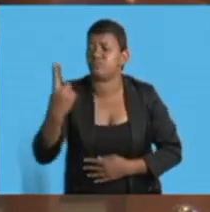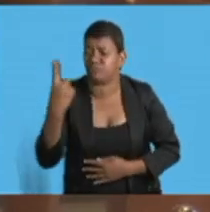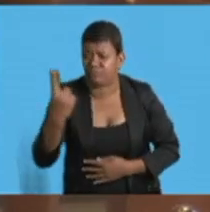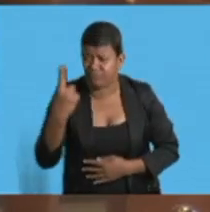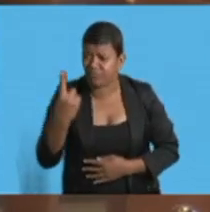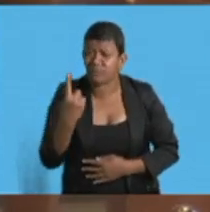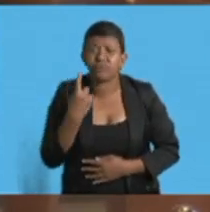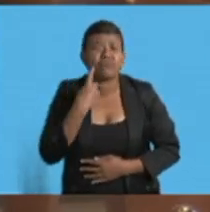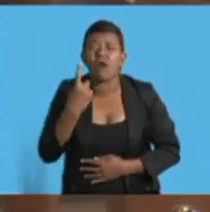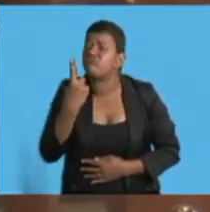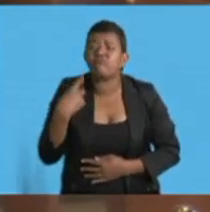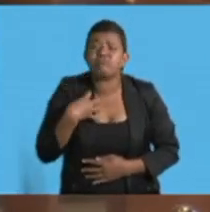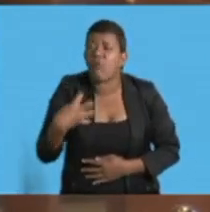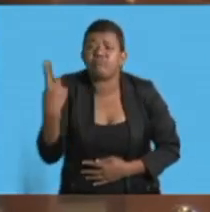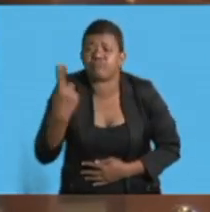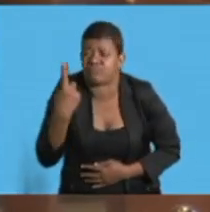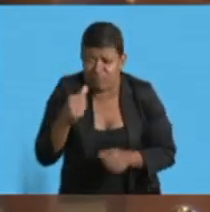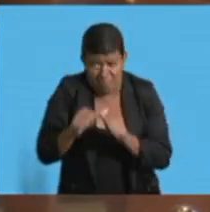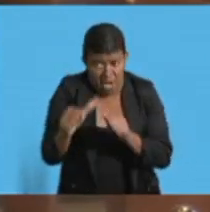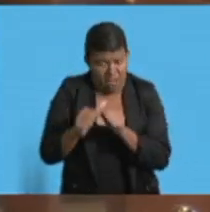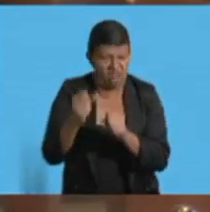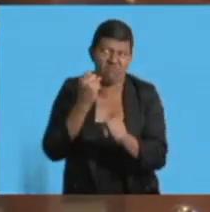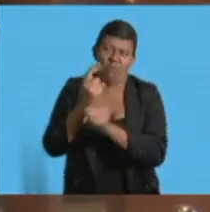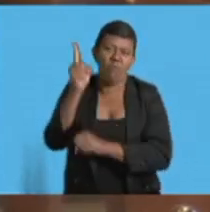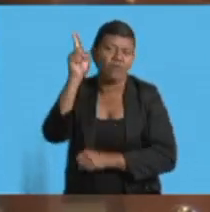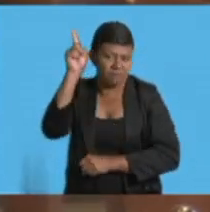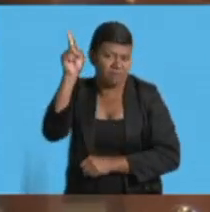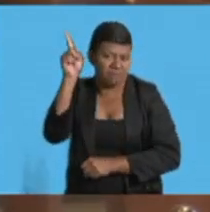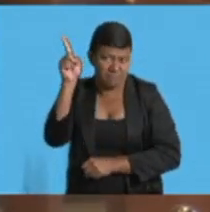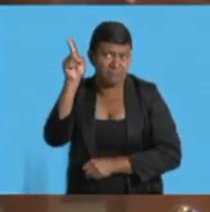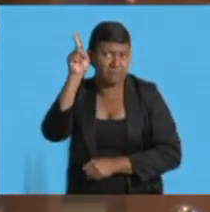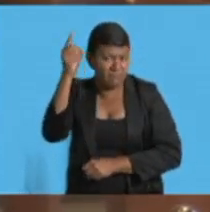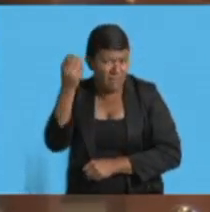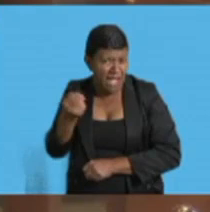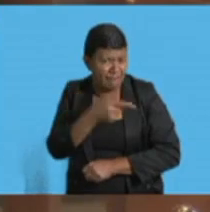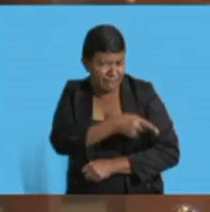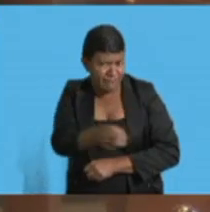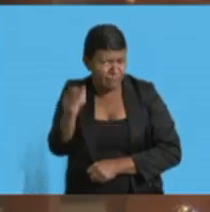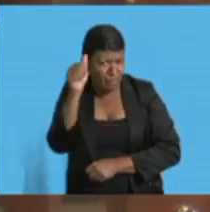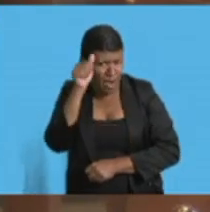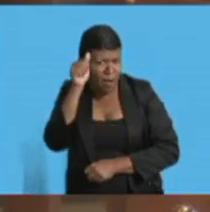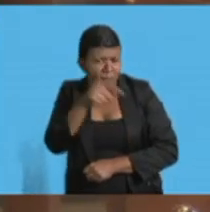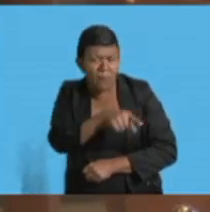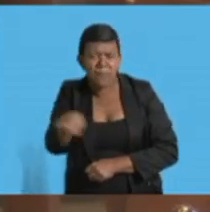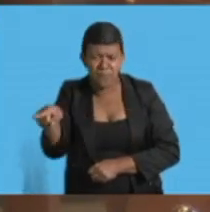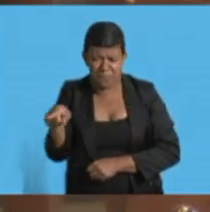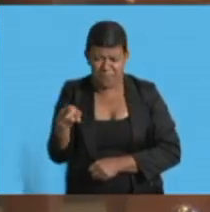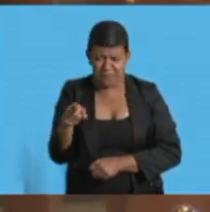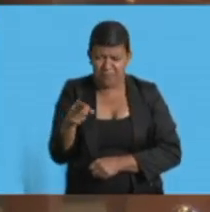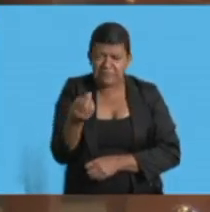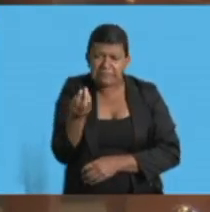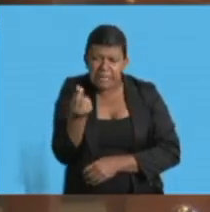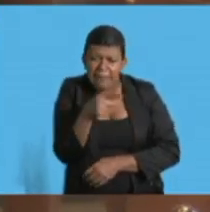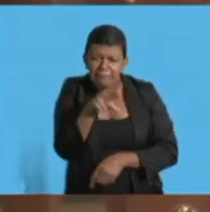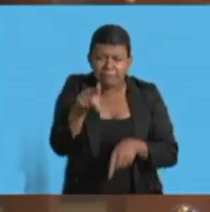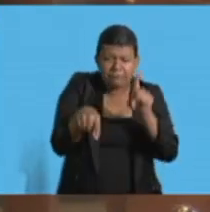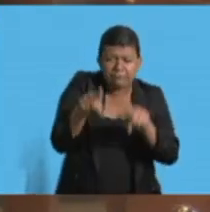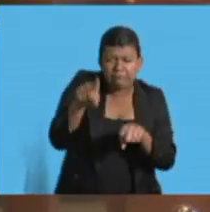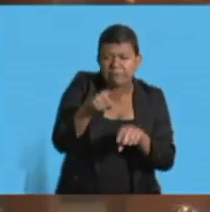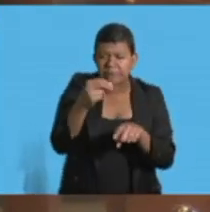As expected, there are both positive and negative vibes towards the national budget of